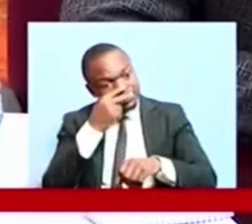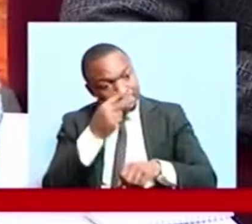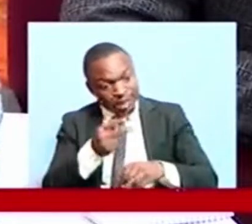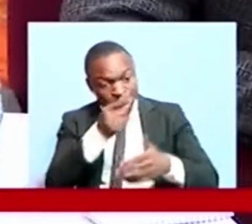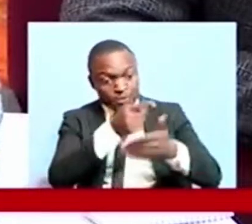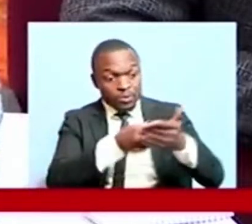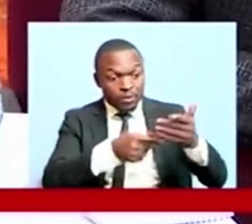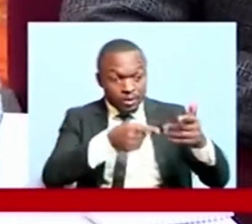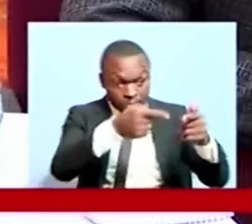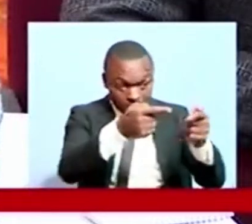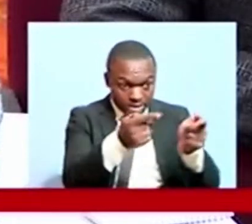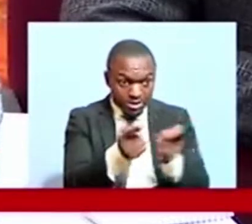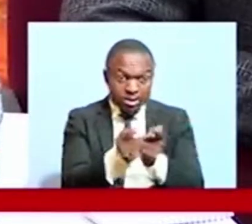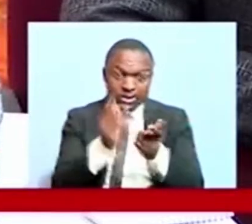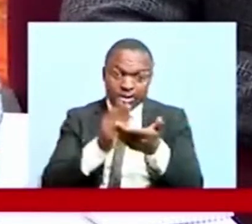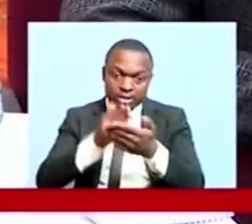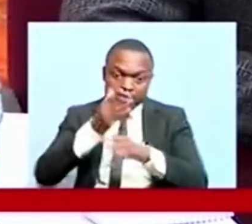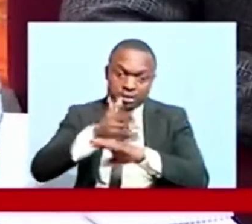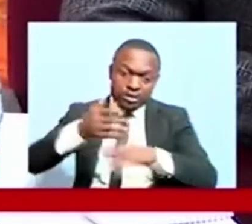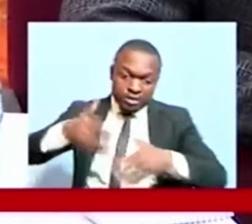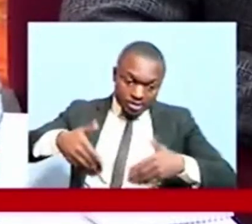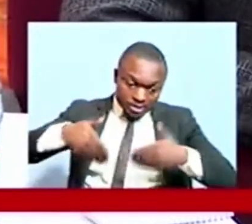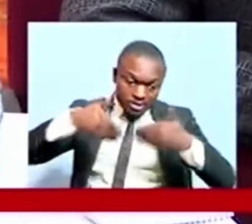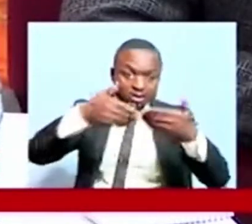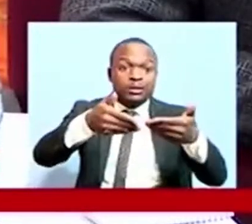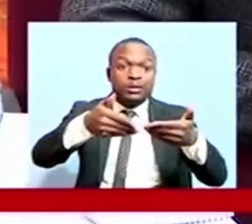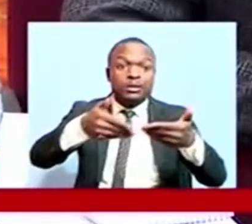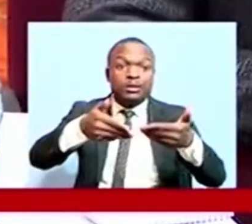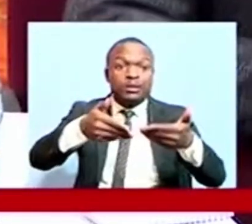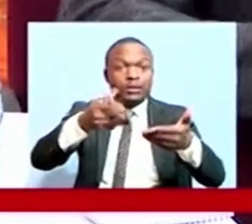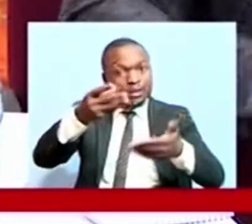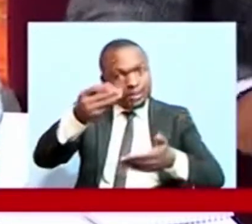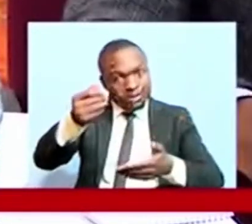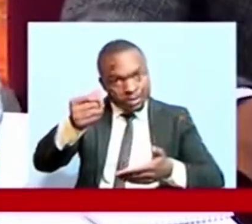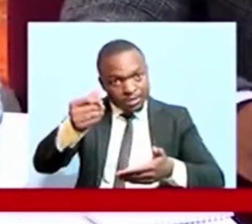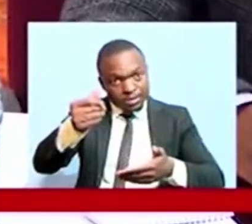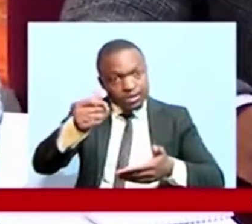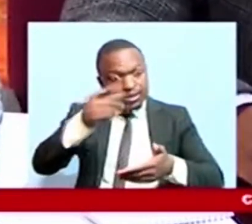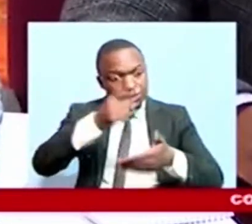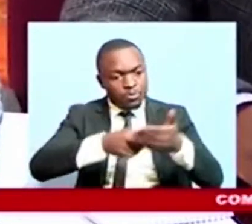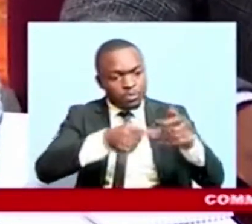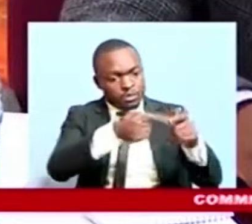groups, after being given the empowerment, what the groups were doing on the ground.